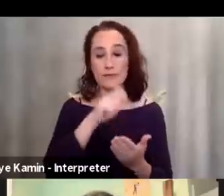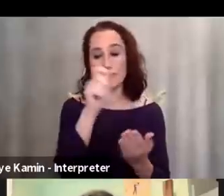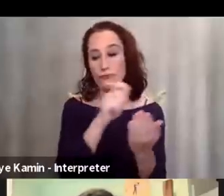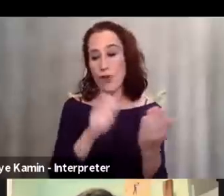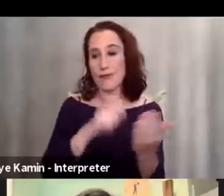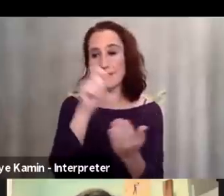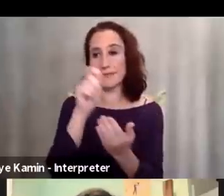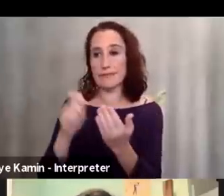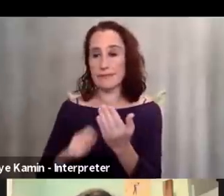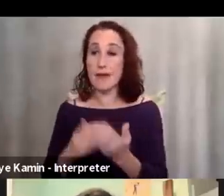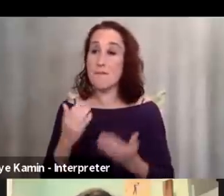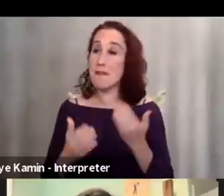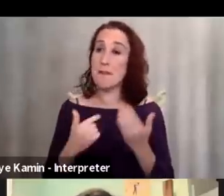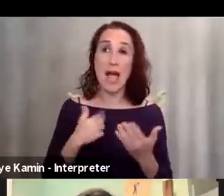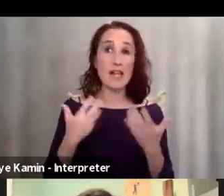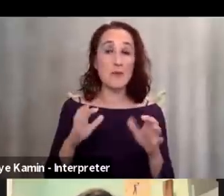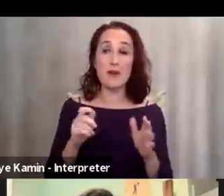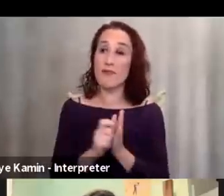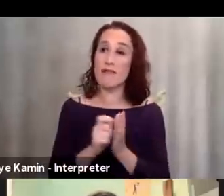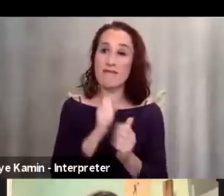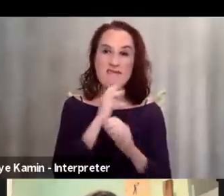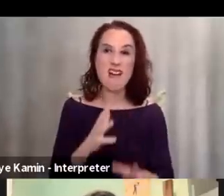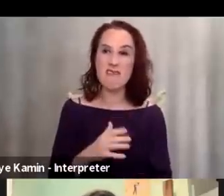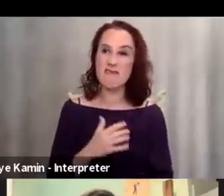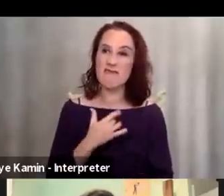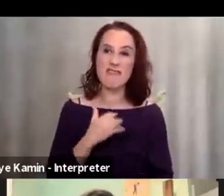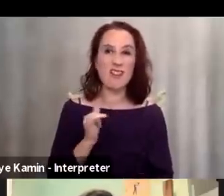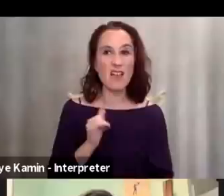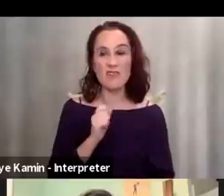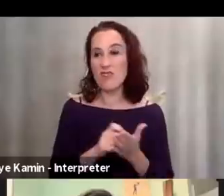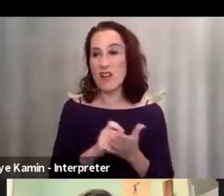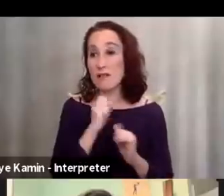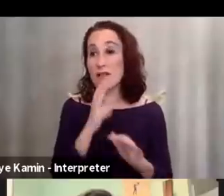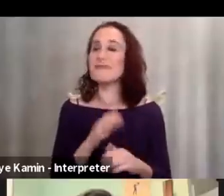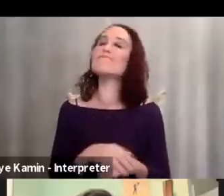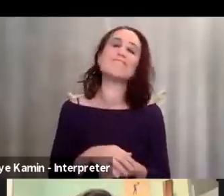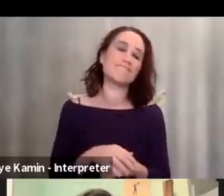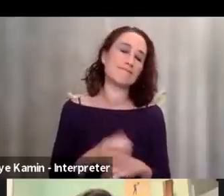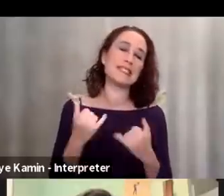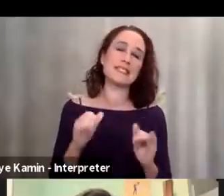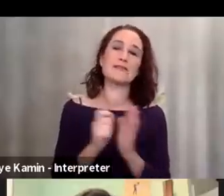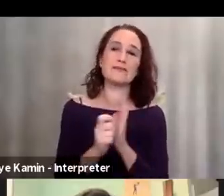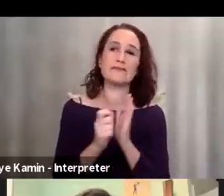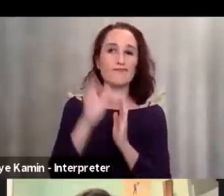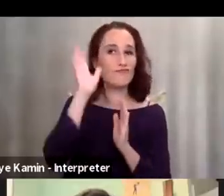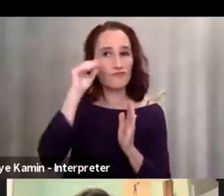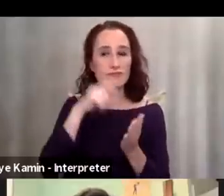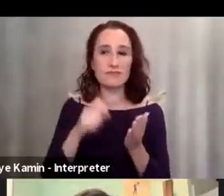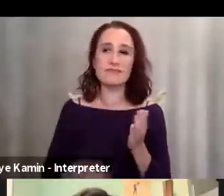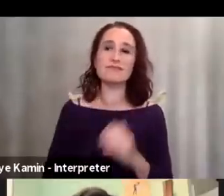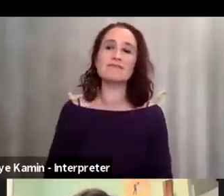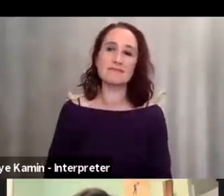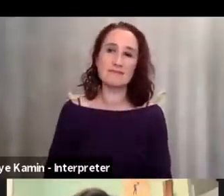am not in the mood to write any pages, that is really the only way that I have